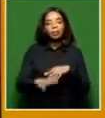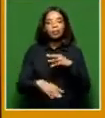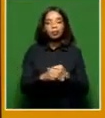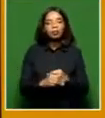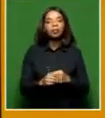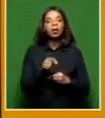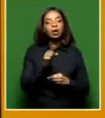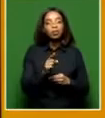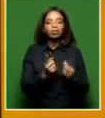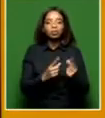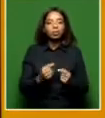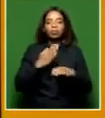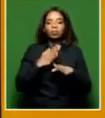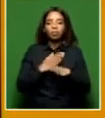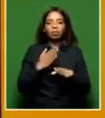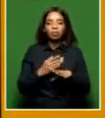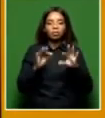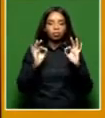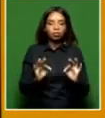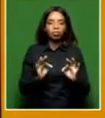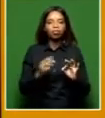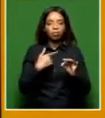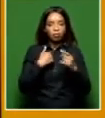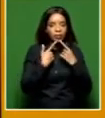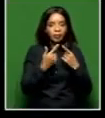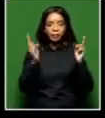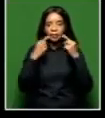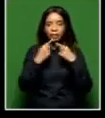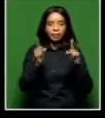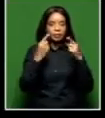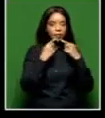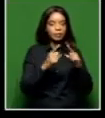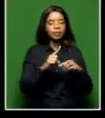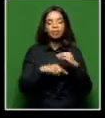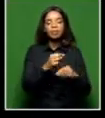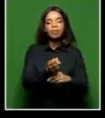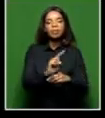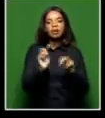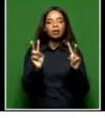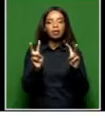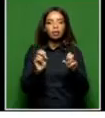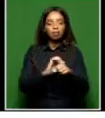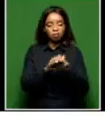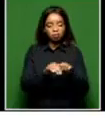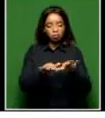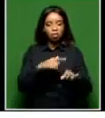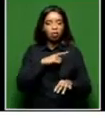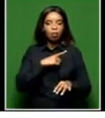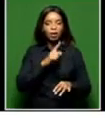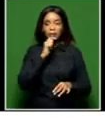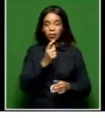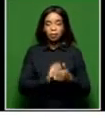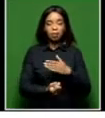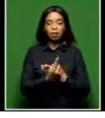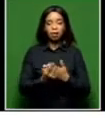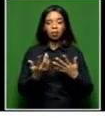a fantastic job, and let's keep spreading the word of this COVID-19, because it is real, and people should just listen to the